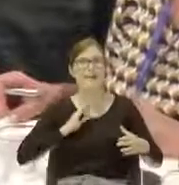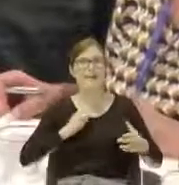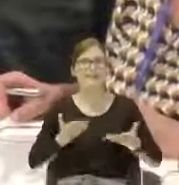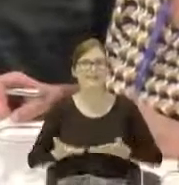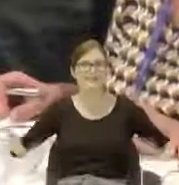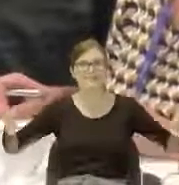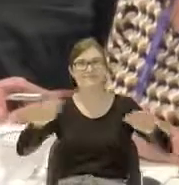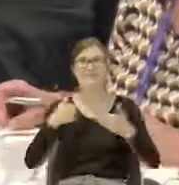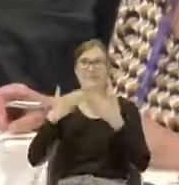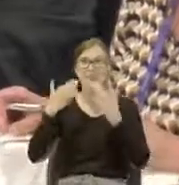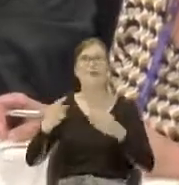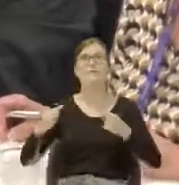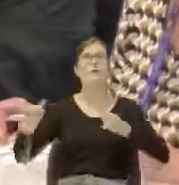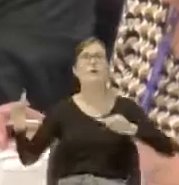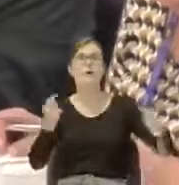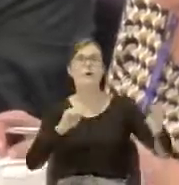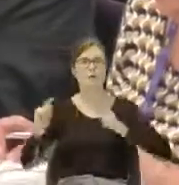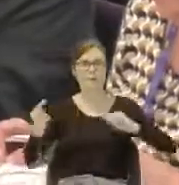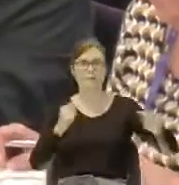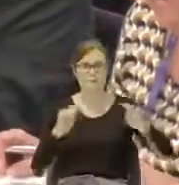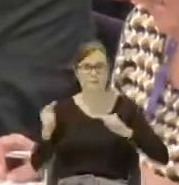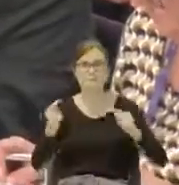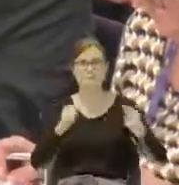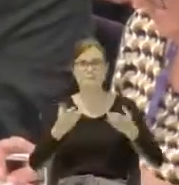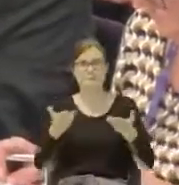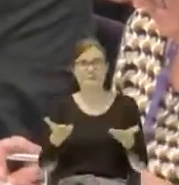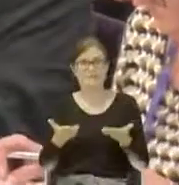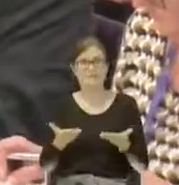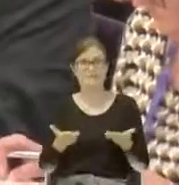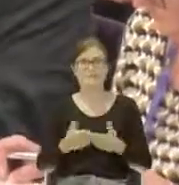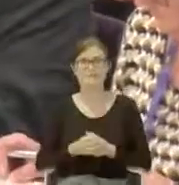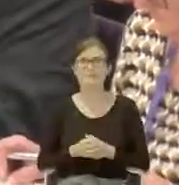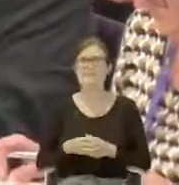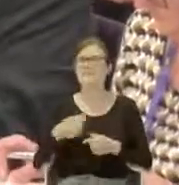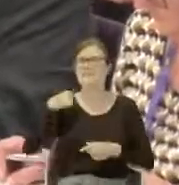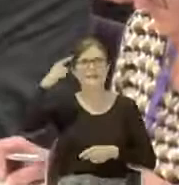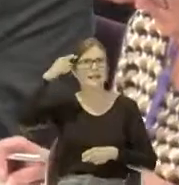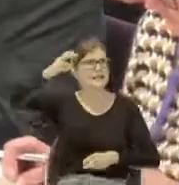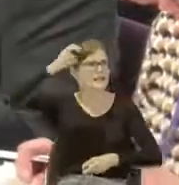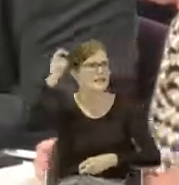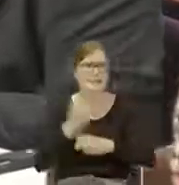in the challenging time of the four C's, COVID-19, climate change,